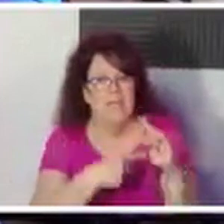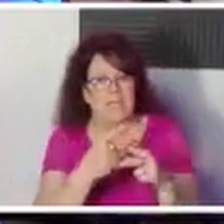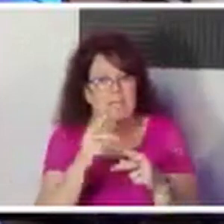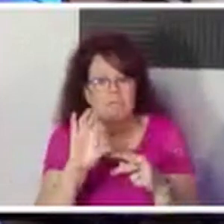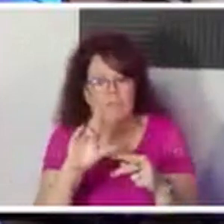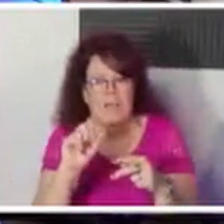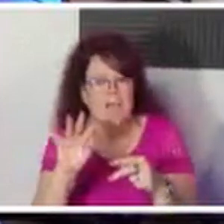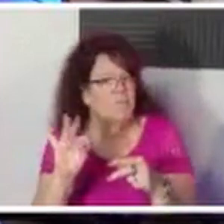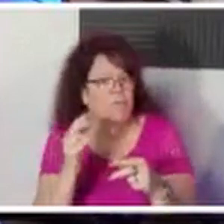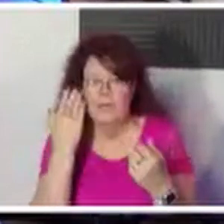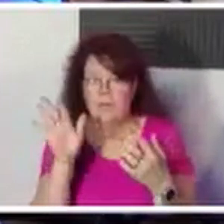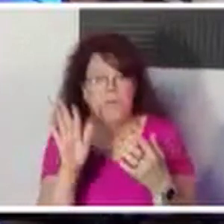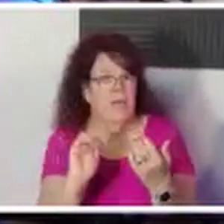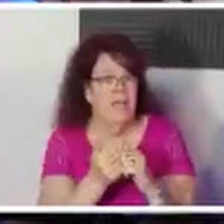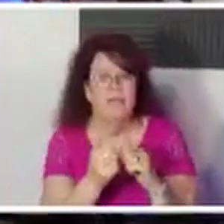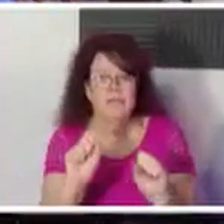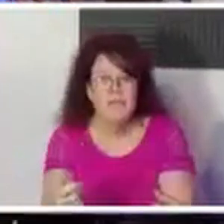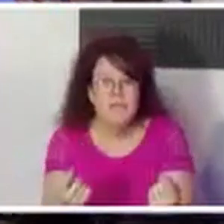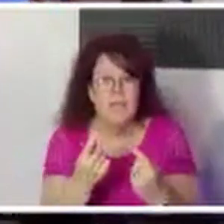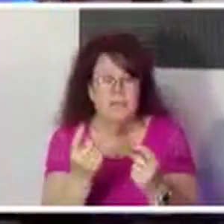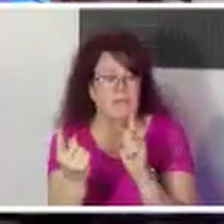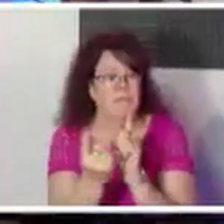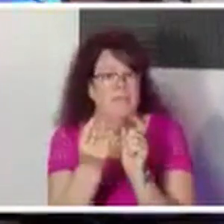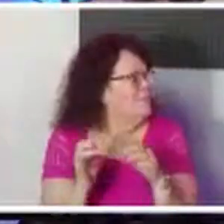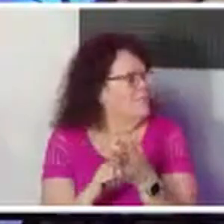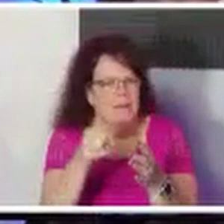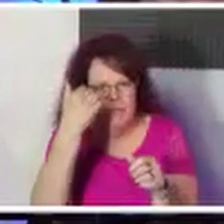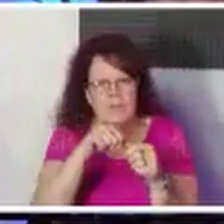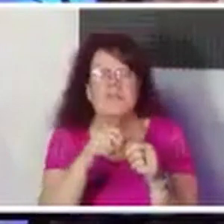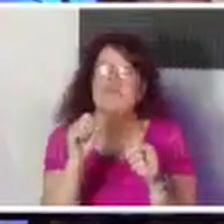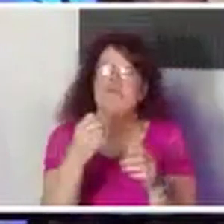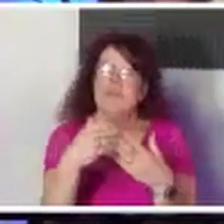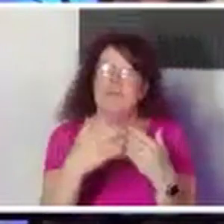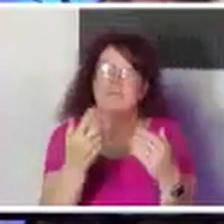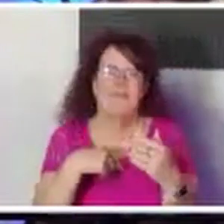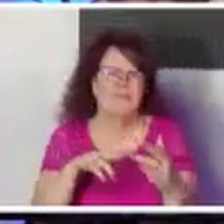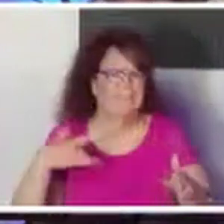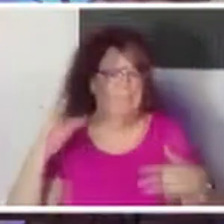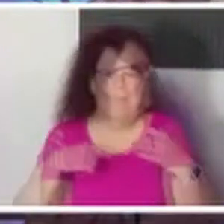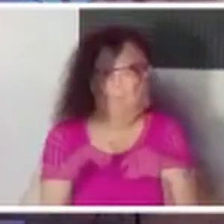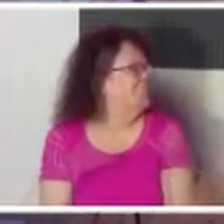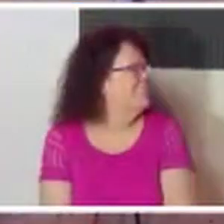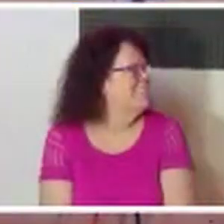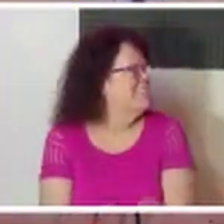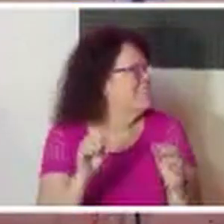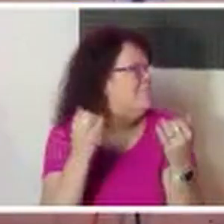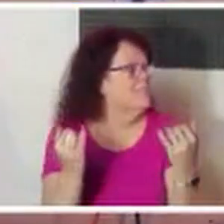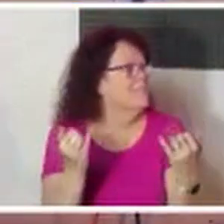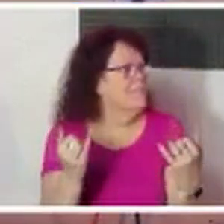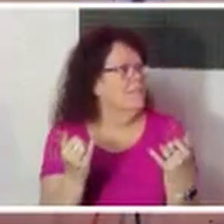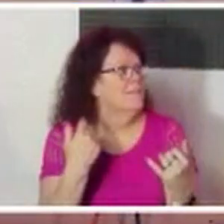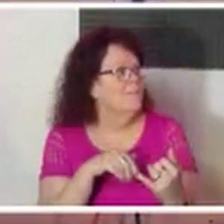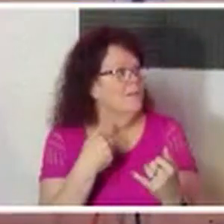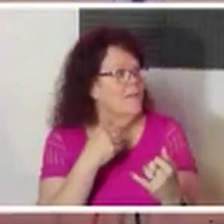passion or you don't even know how, it's a great place. It meets every other Tuesday. So anyway, we are so excited about today. So today we